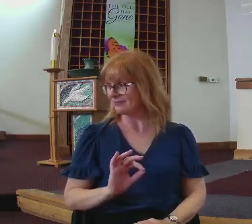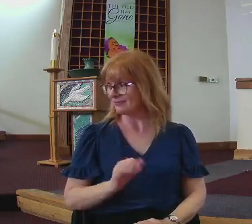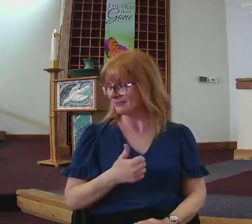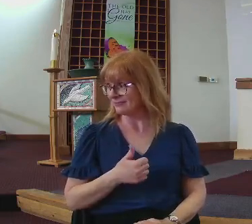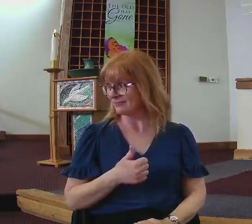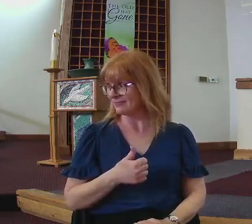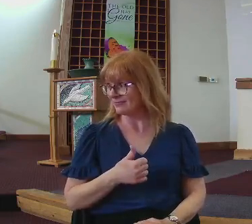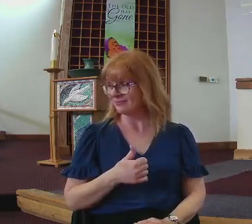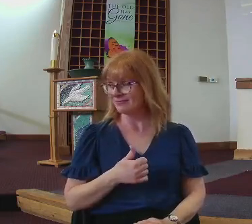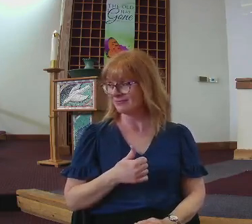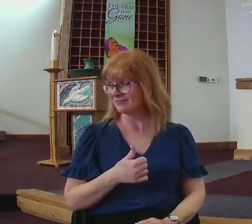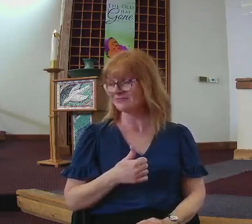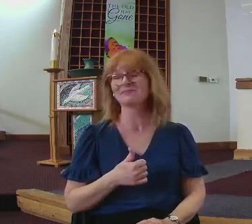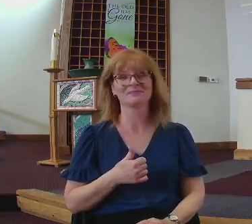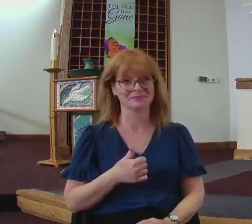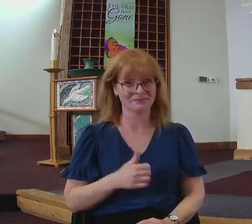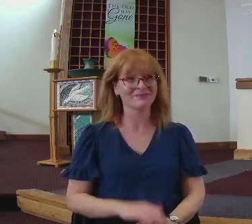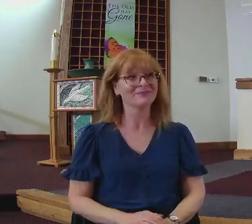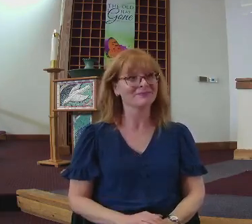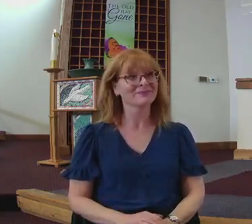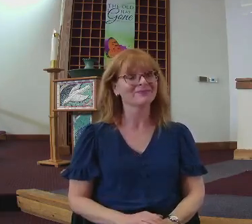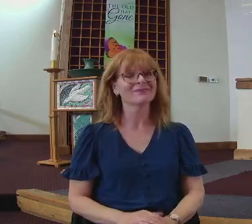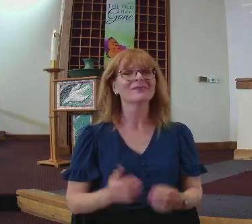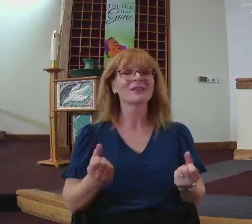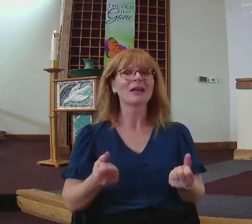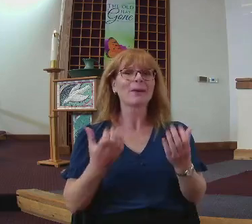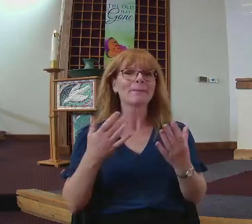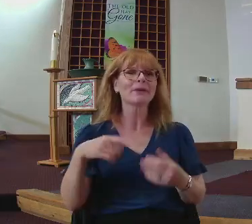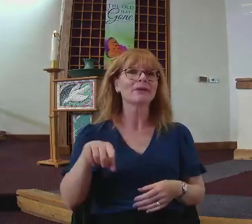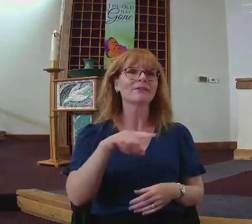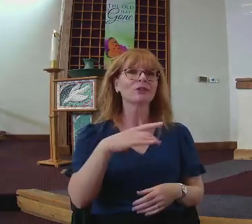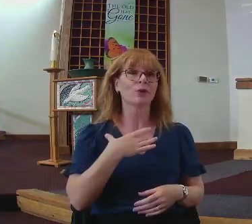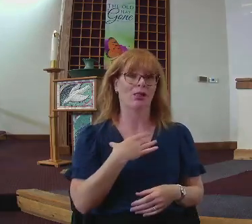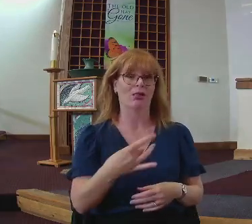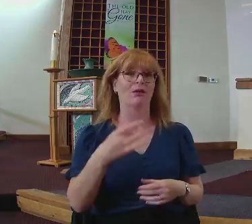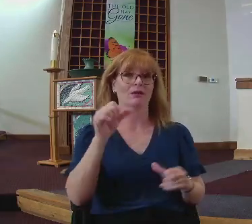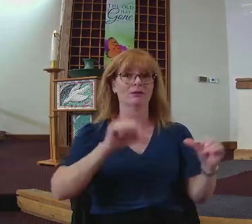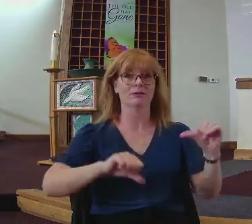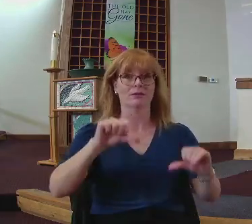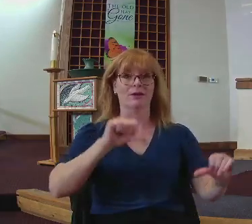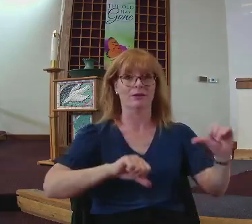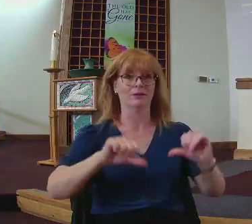good? All right. How many of you like science?